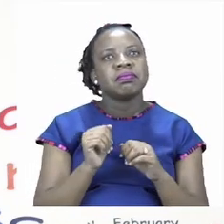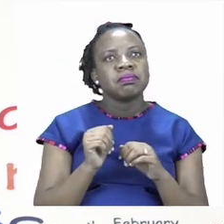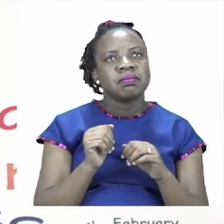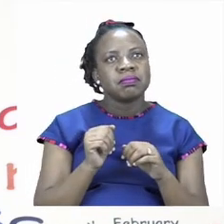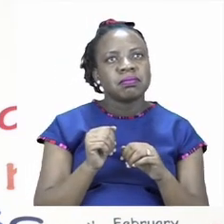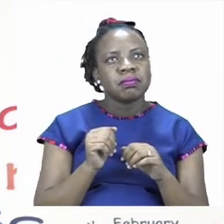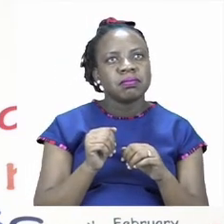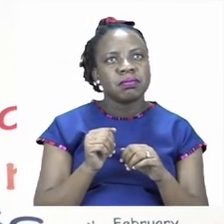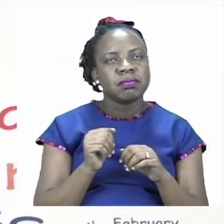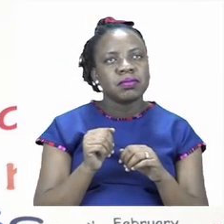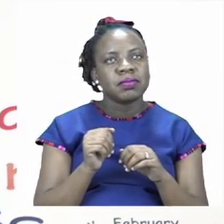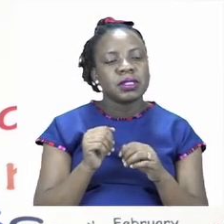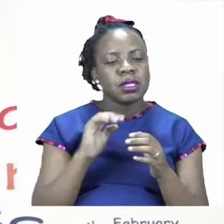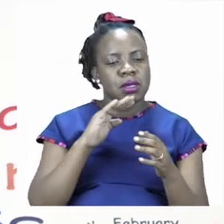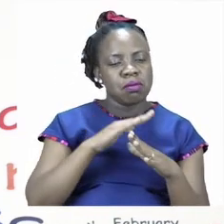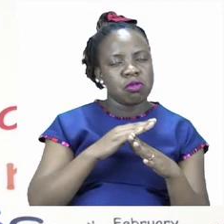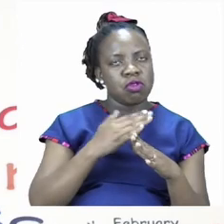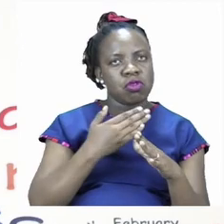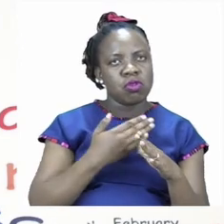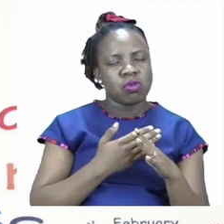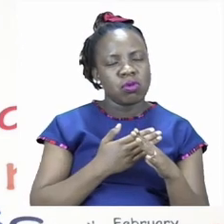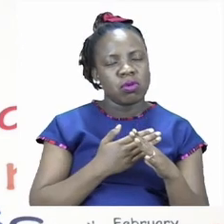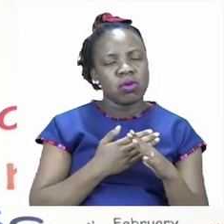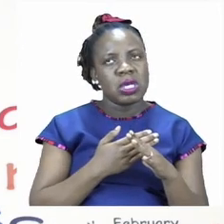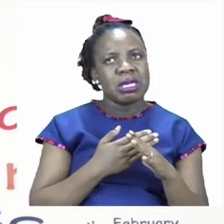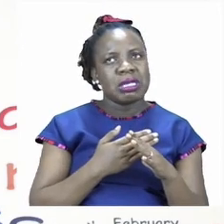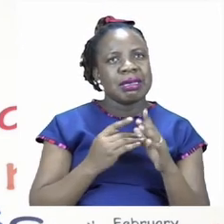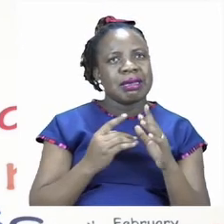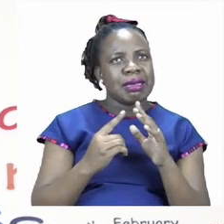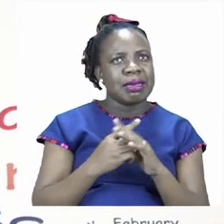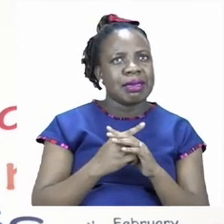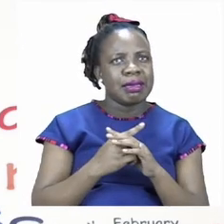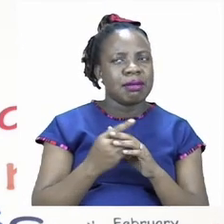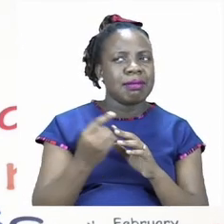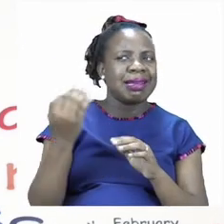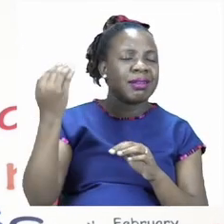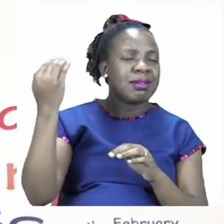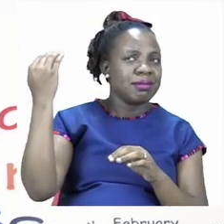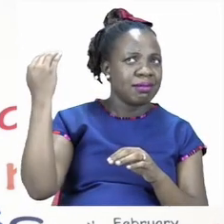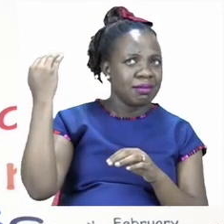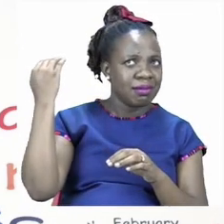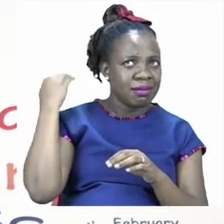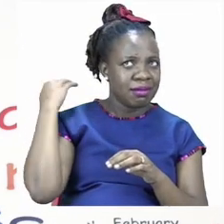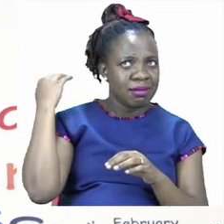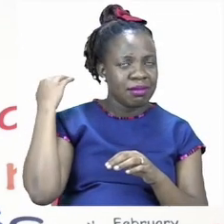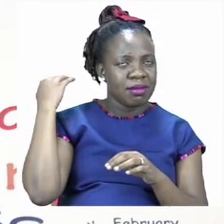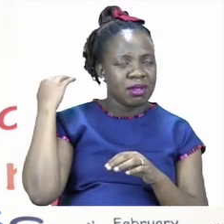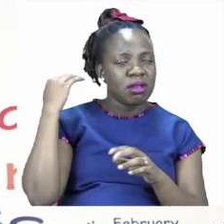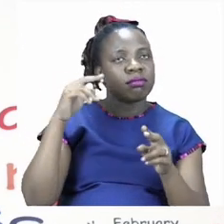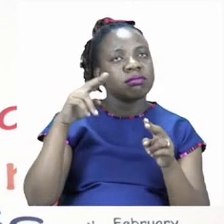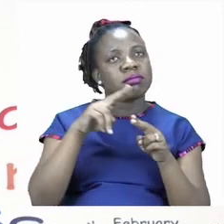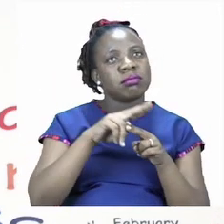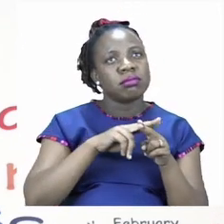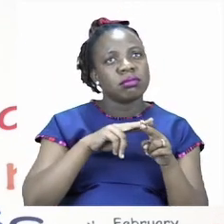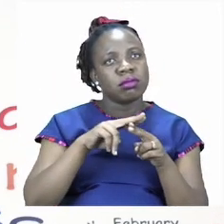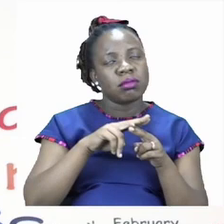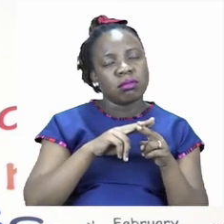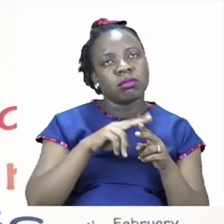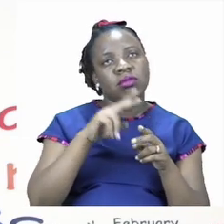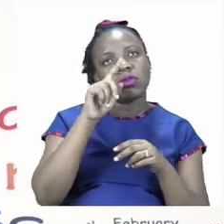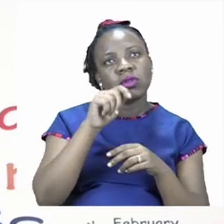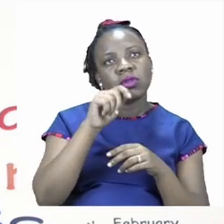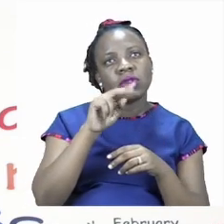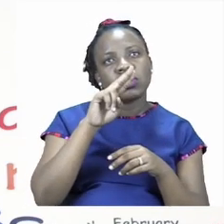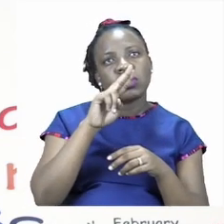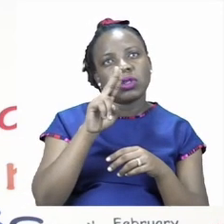in past tense, we can use that, not this, because this would mean